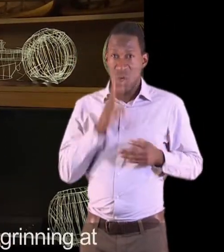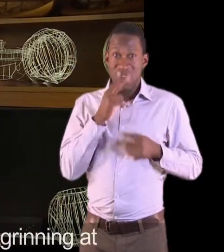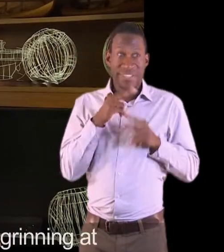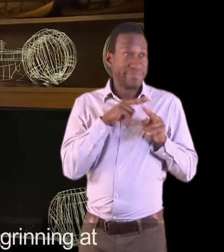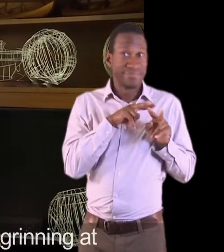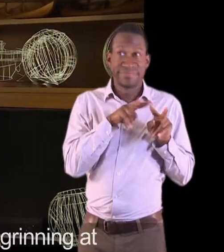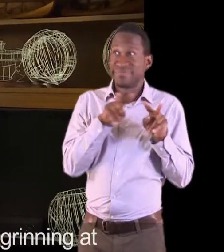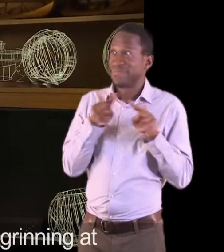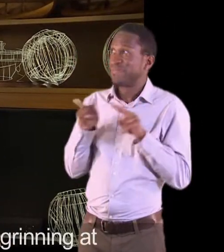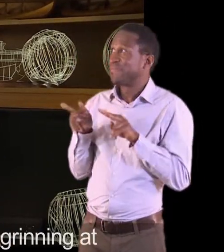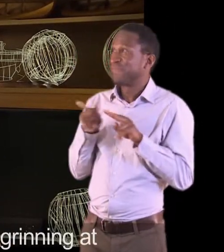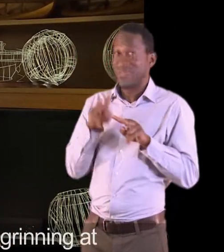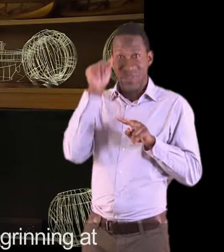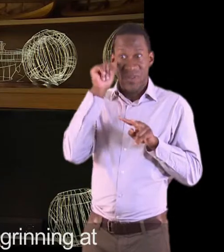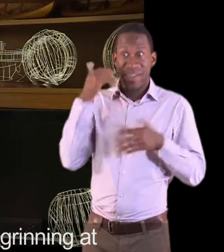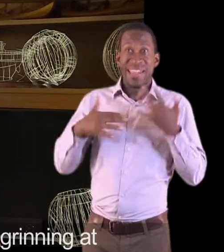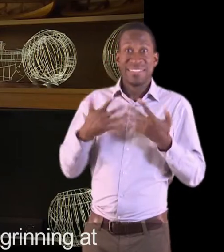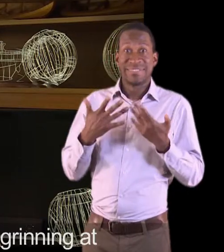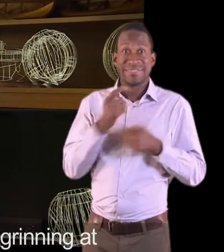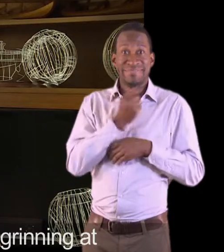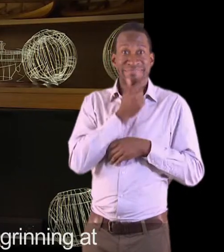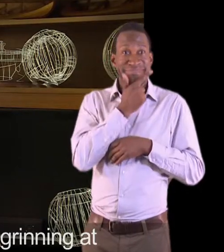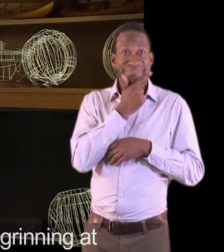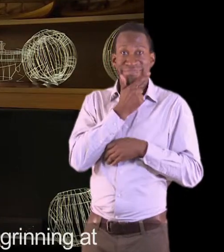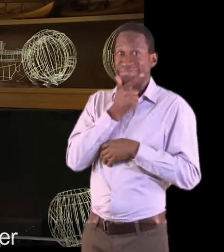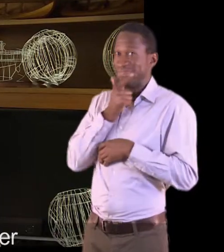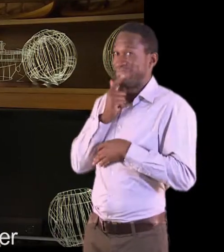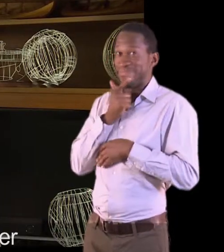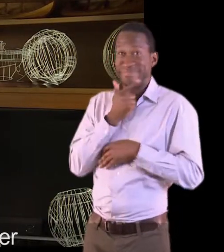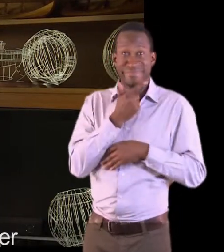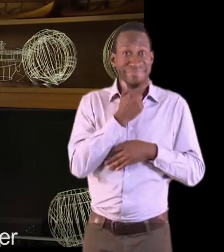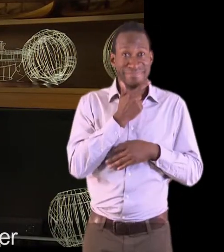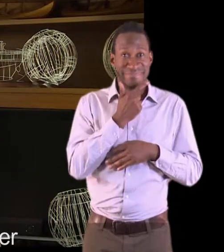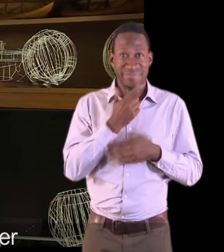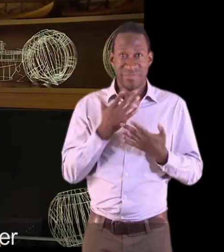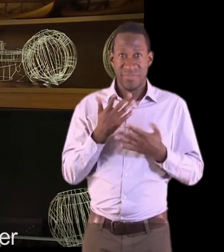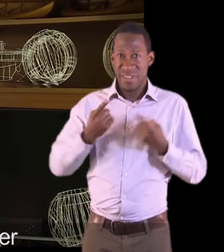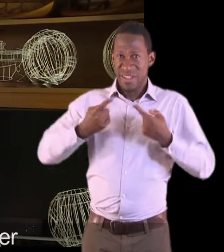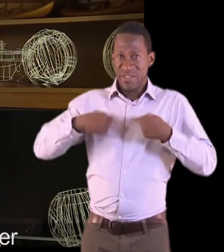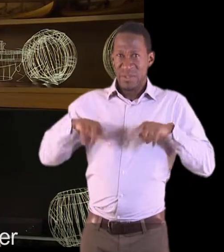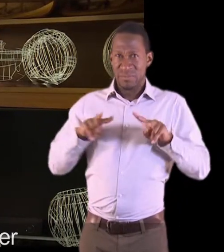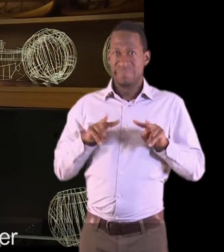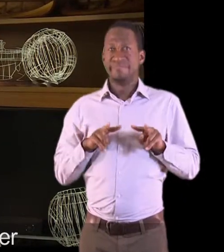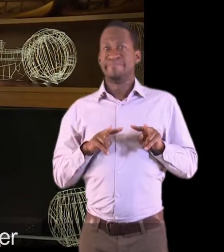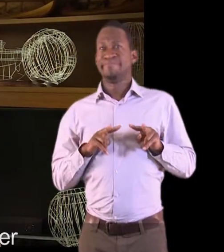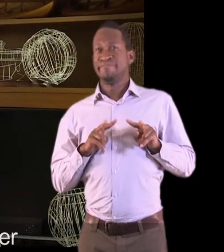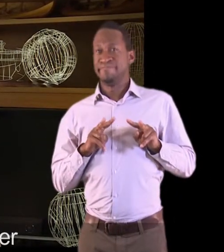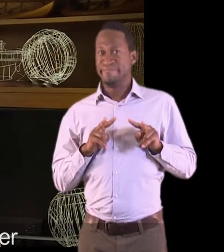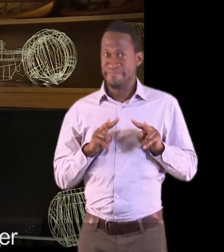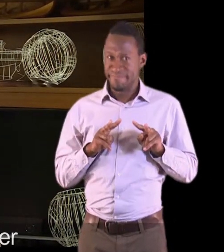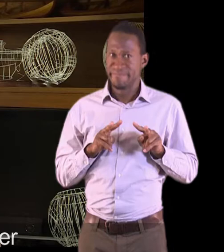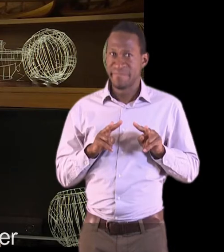And he was looking round, grinning at everybody while this was going on. While this master, we went demented.